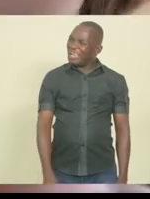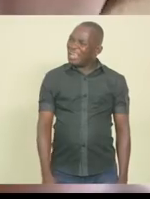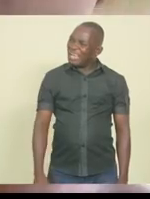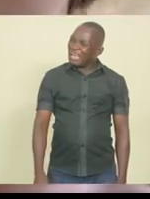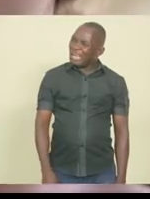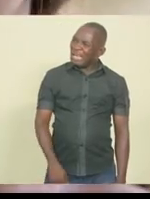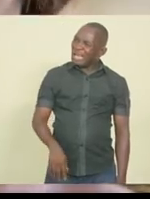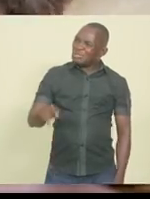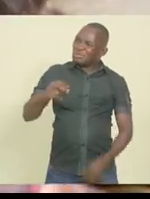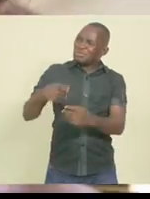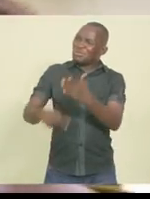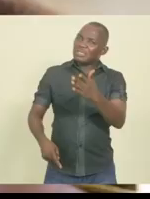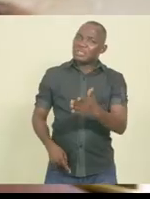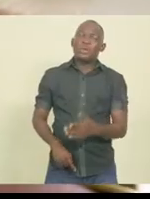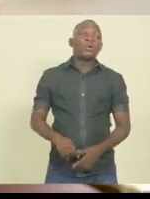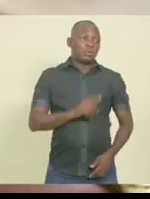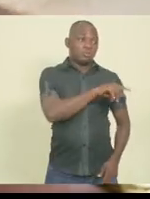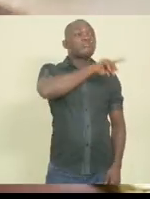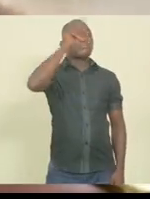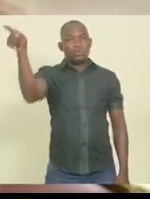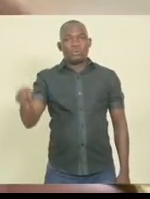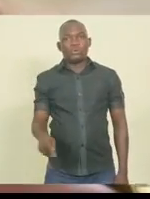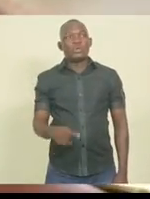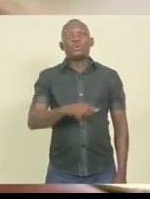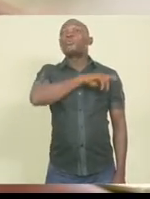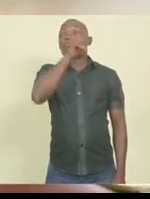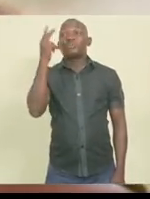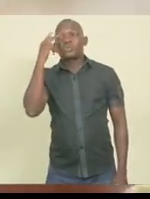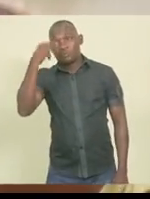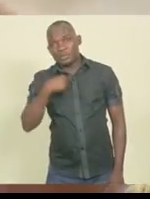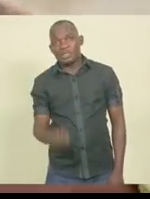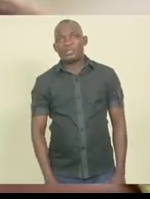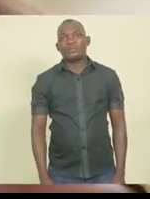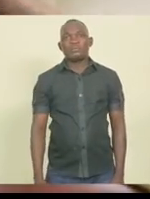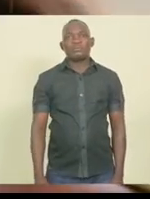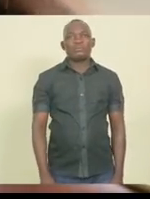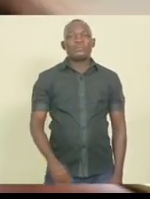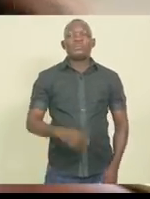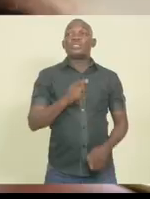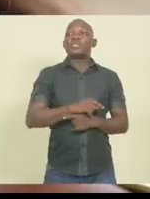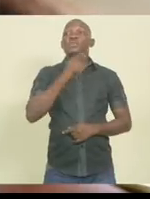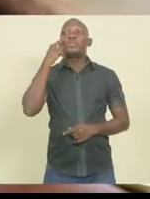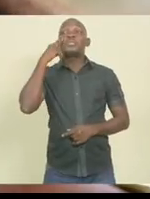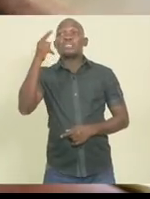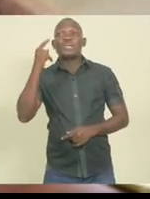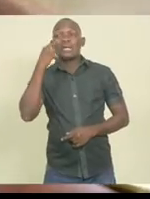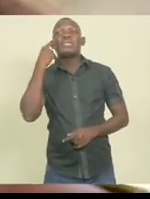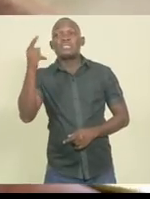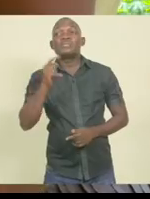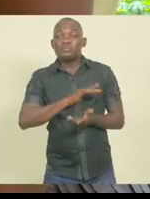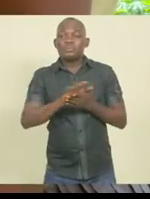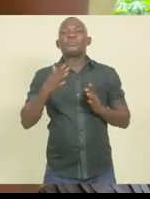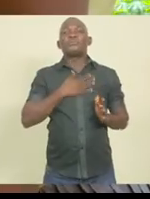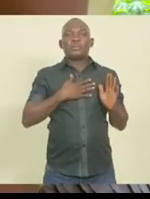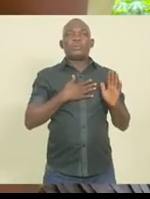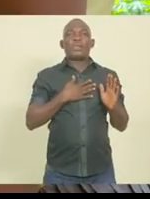pride? Okay, you just go in my stead. Just don't do anything to him. Just confirm it, okay?